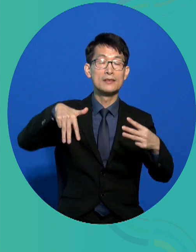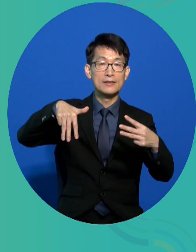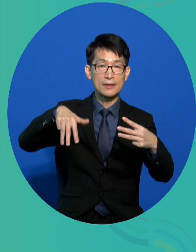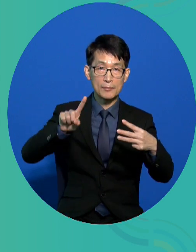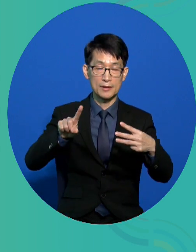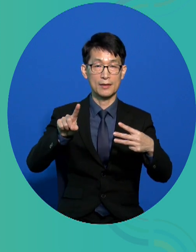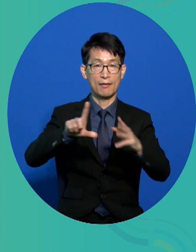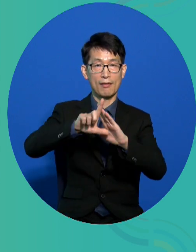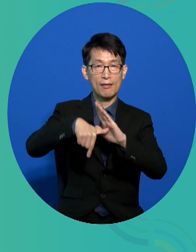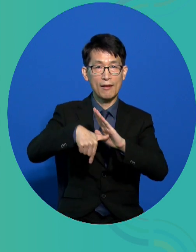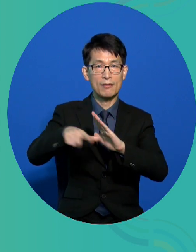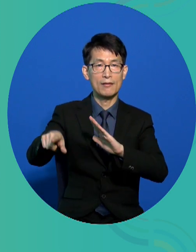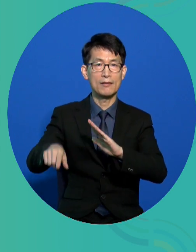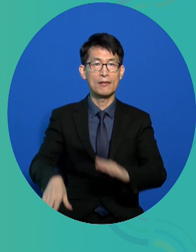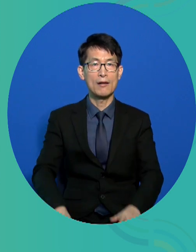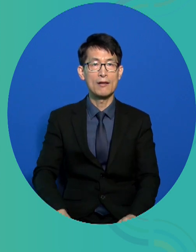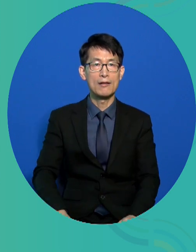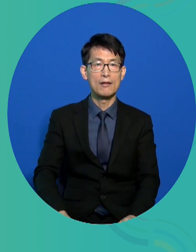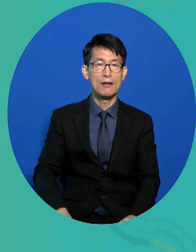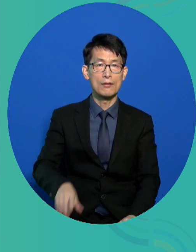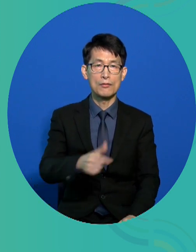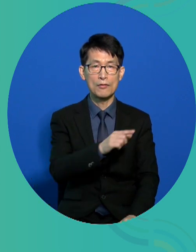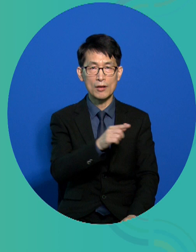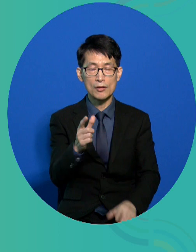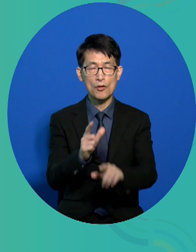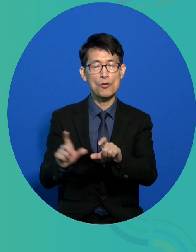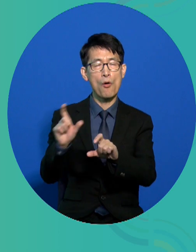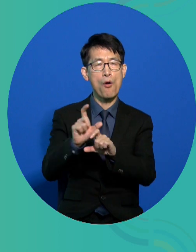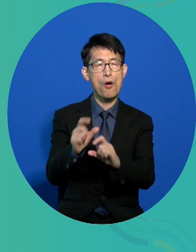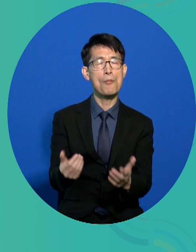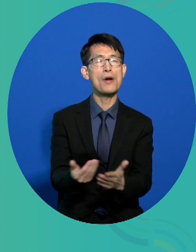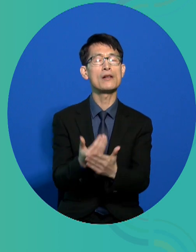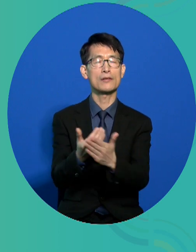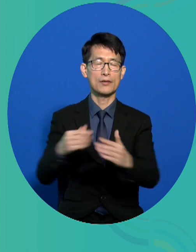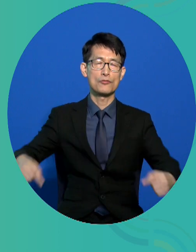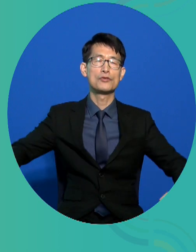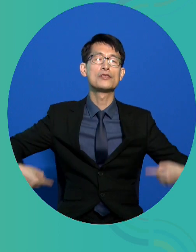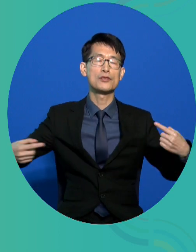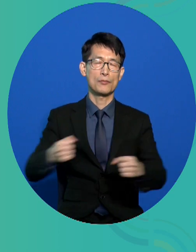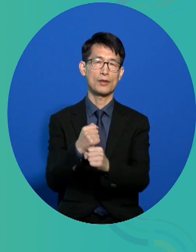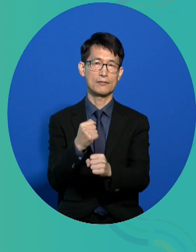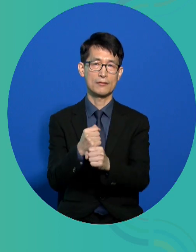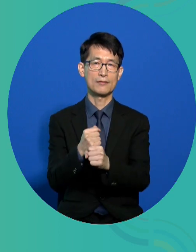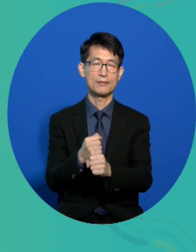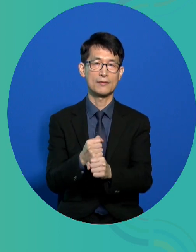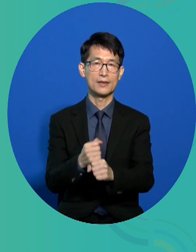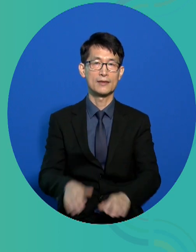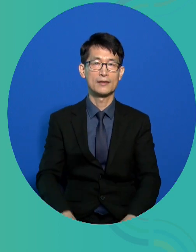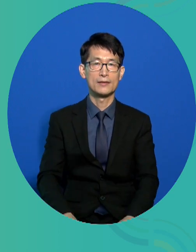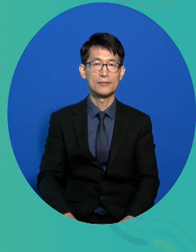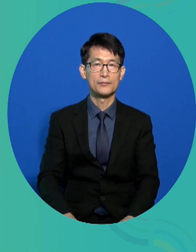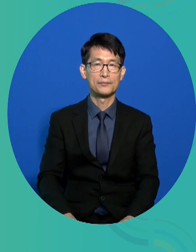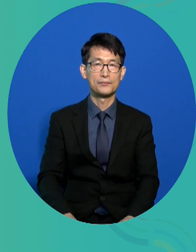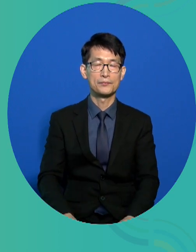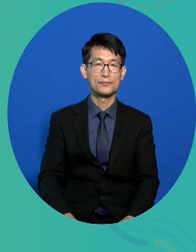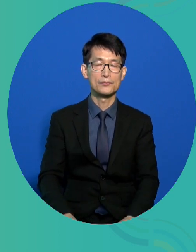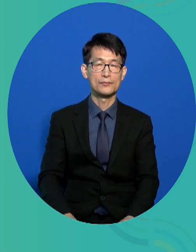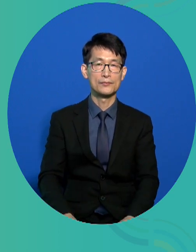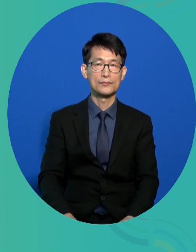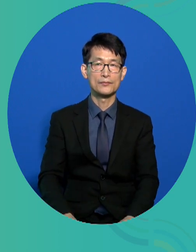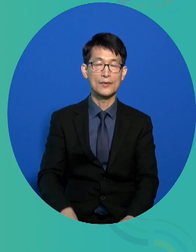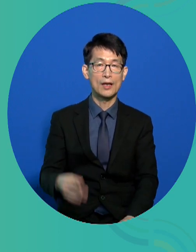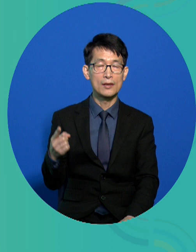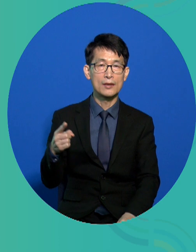technologies developed, and in the next phase or the post-industrial era, there will continue